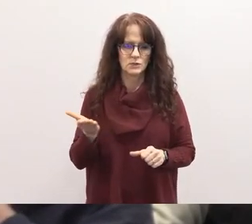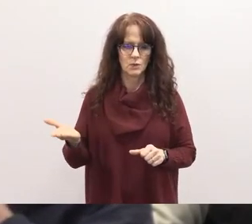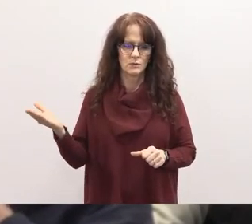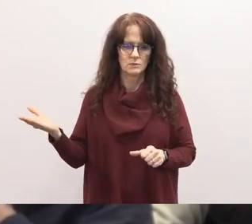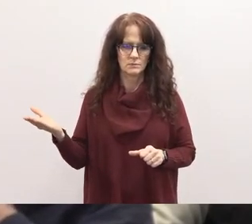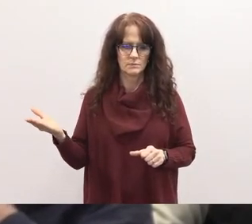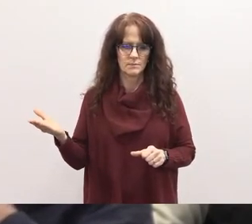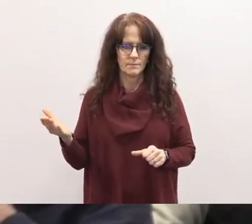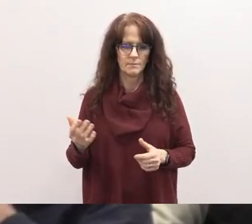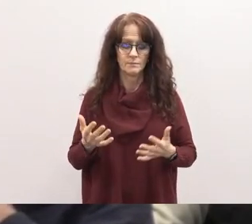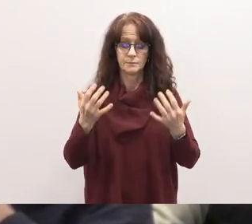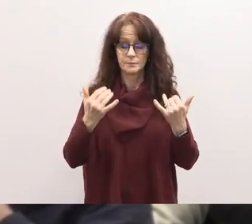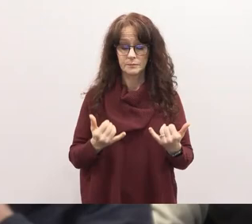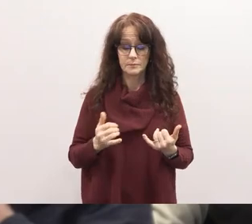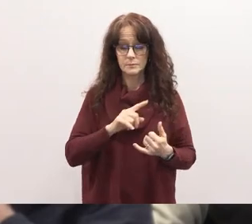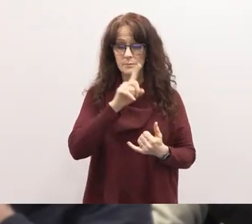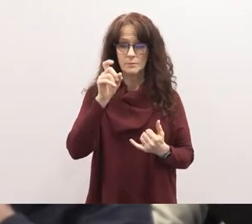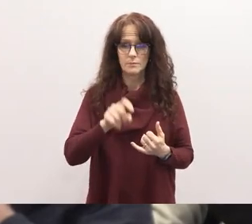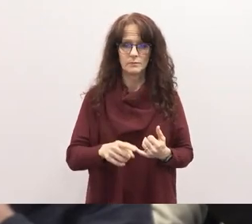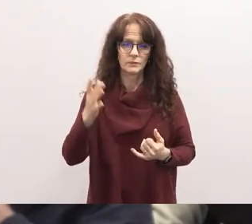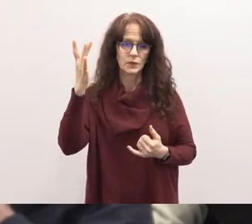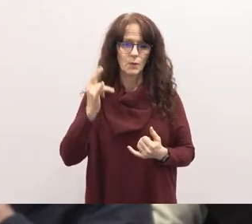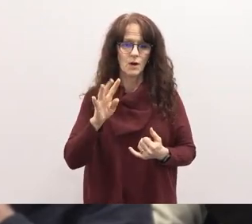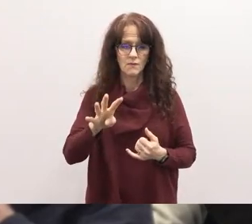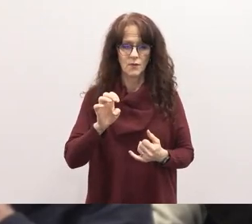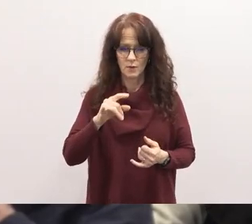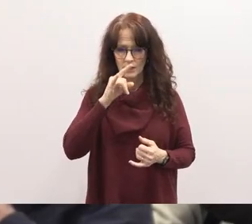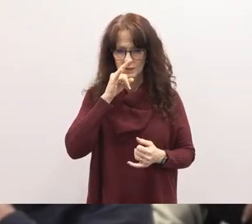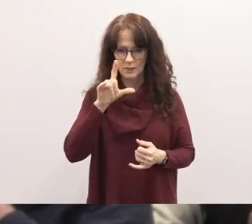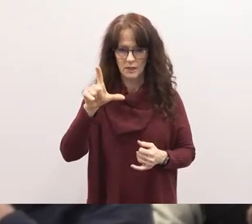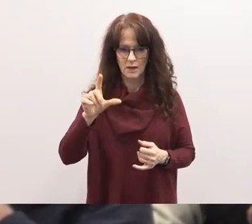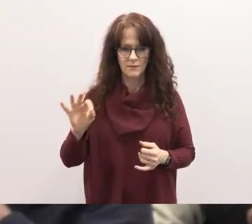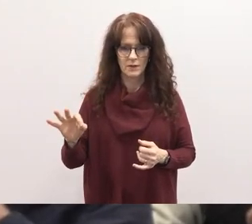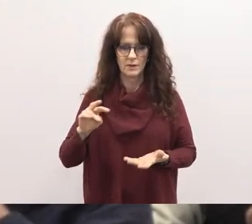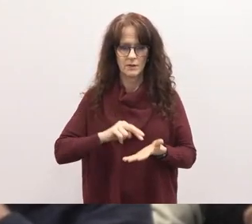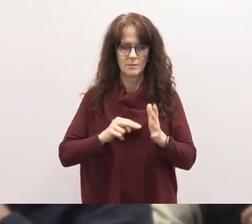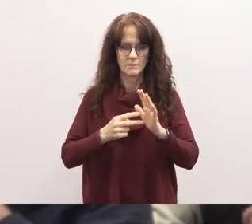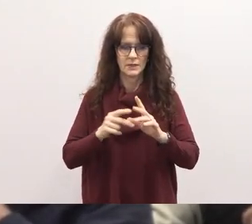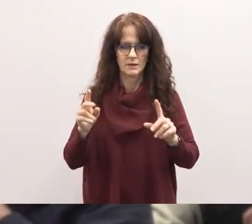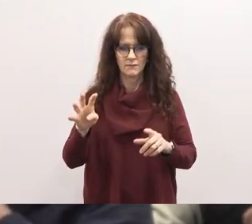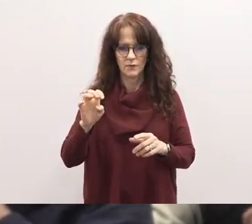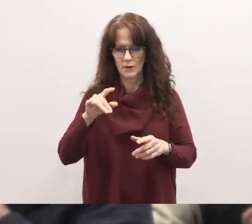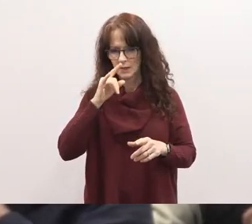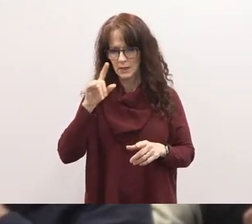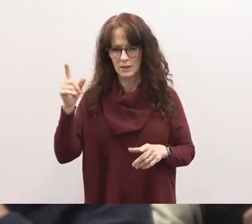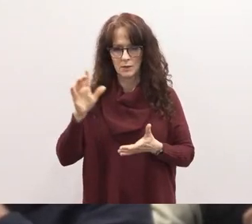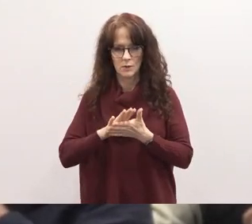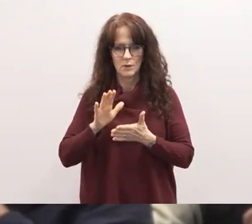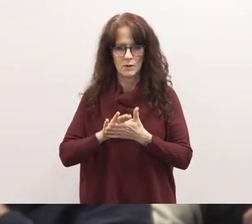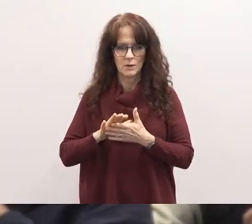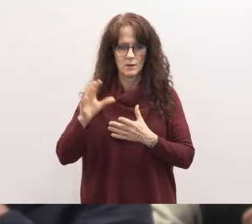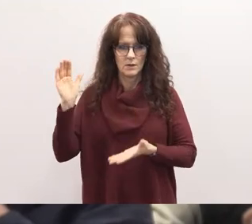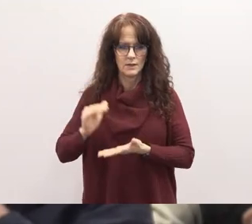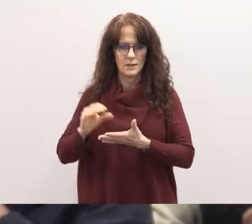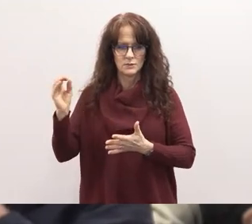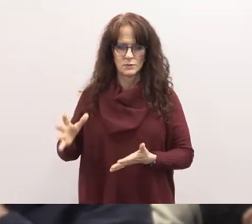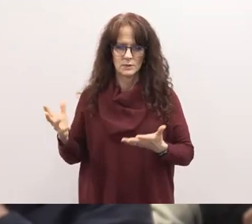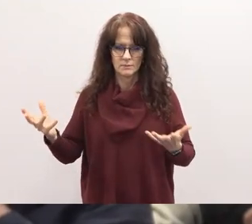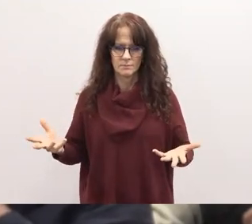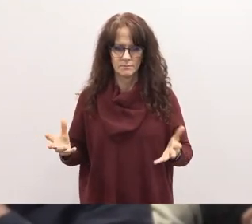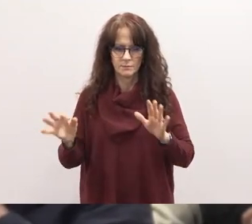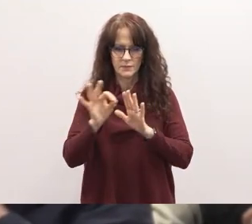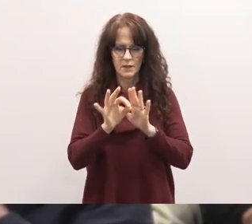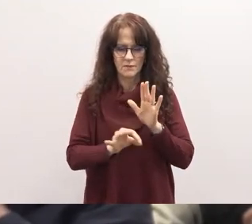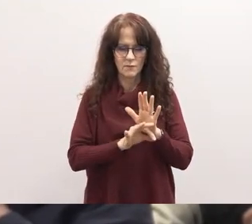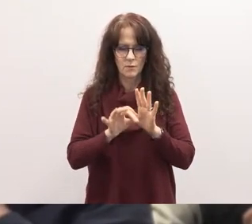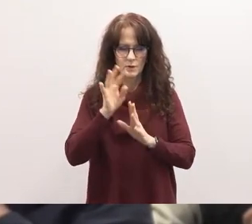Which leads us to question, why does 400 kids at Longfellow mean something different than 400 kids at a school with less students? With this formula that has